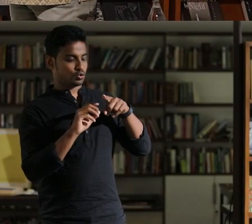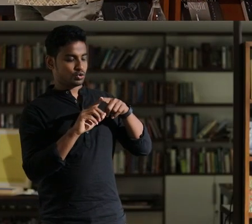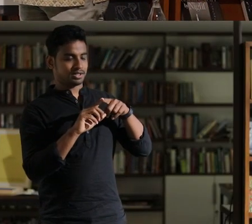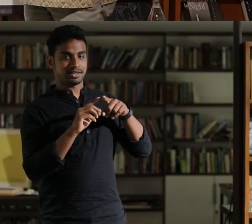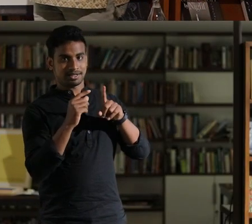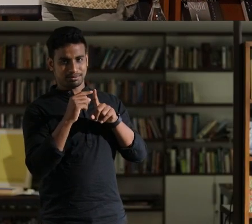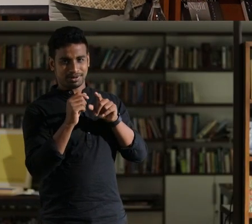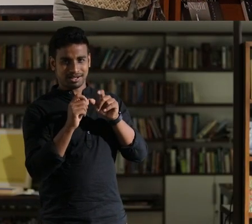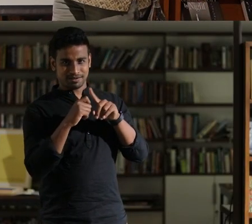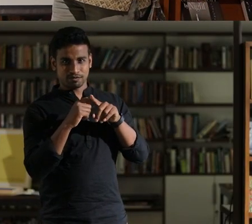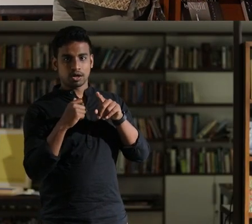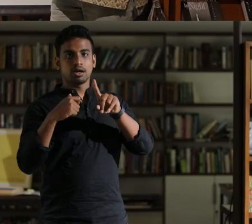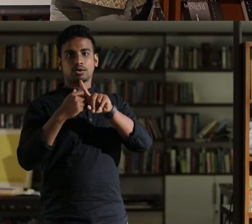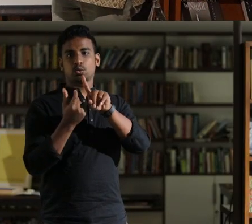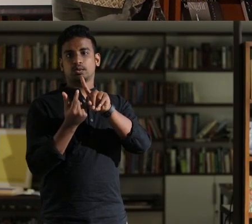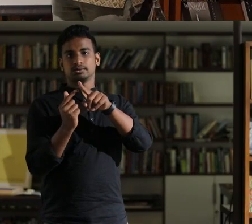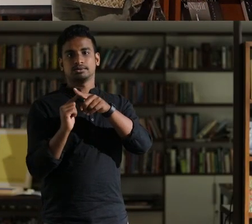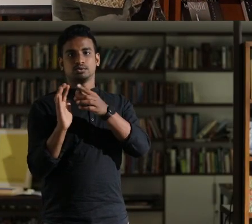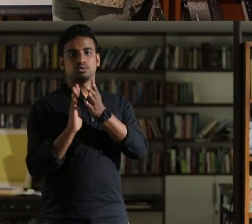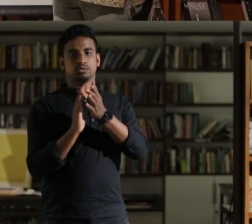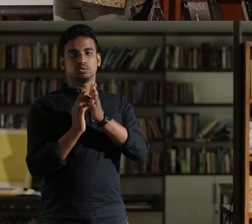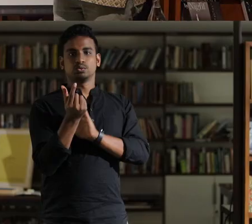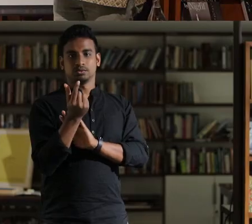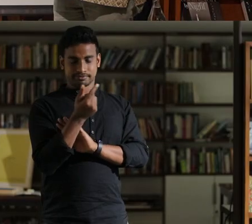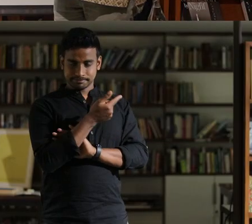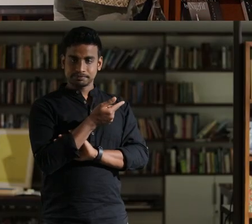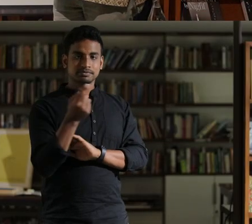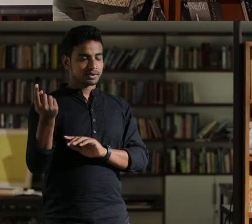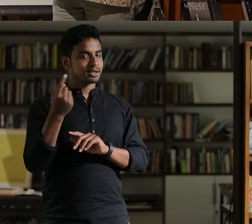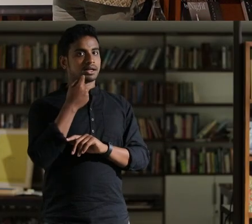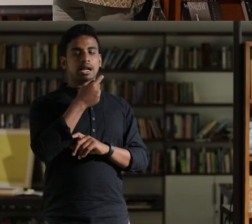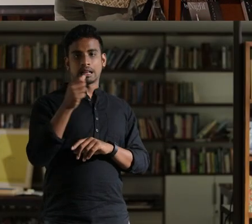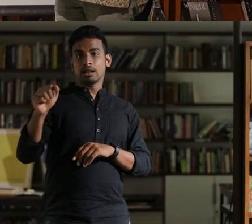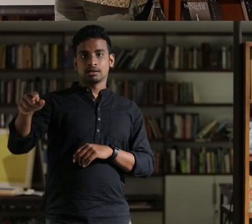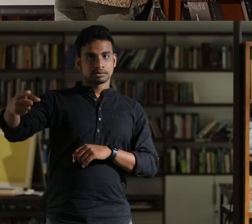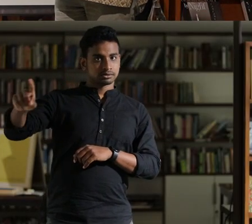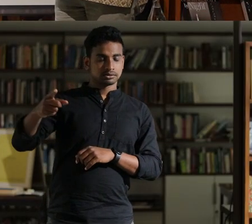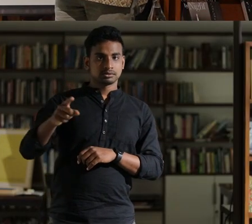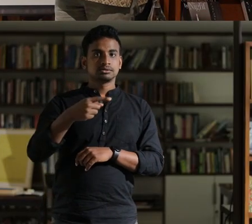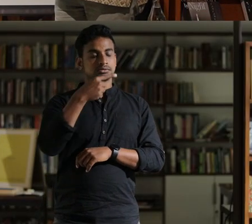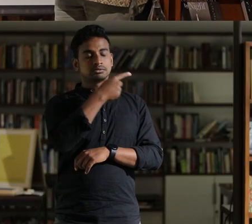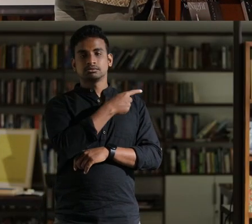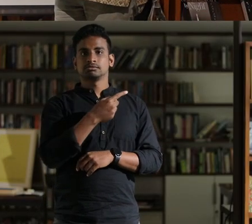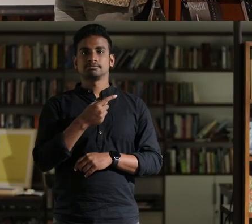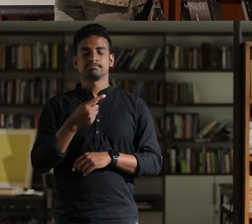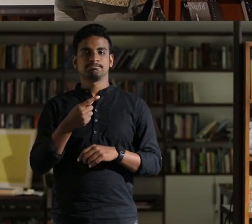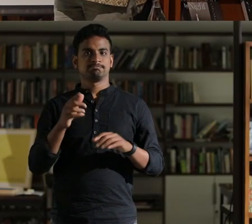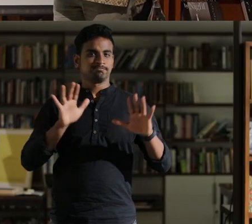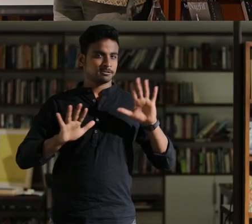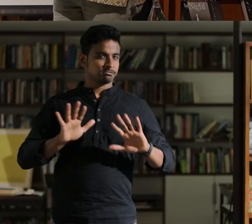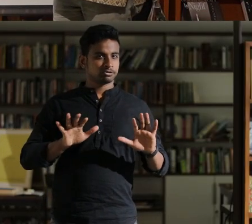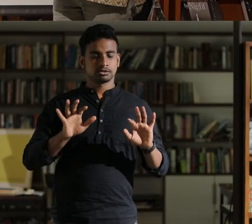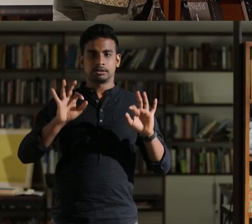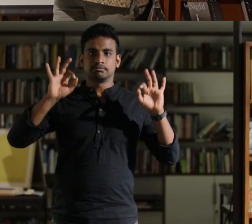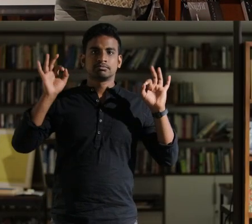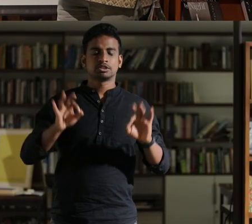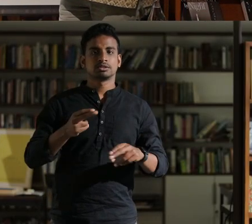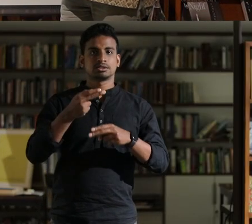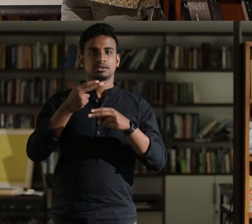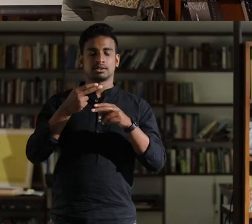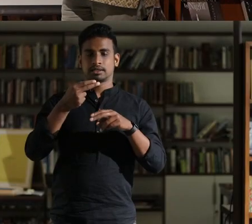Tholpavakut performing community, and they've made a name for themselves in